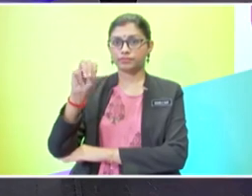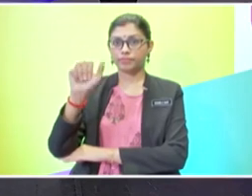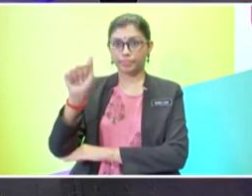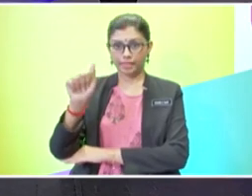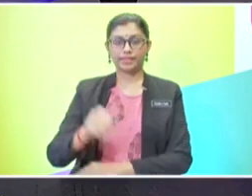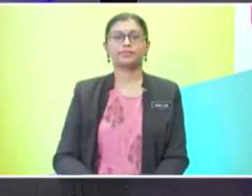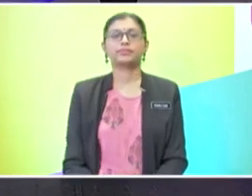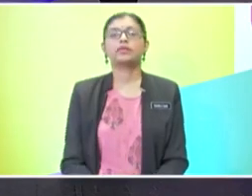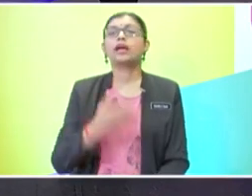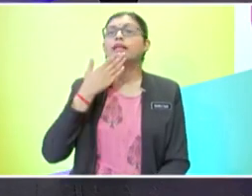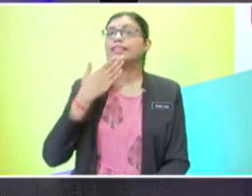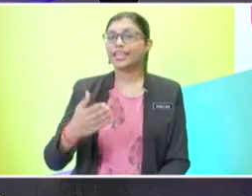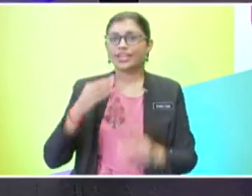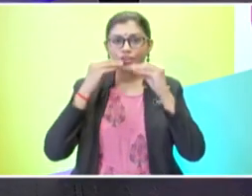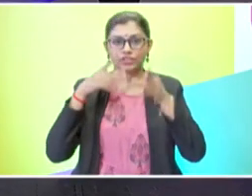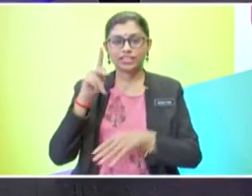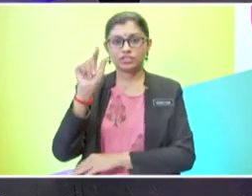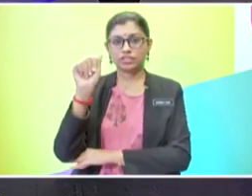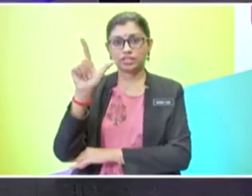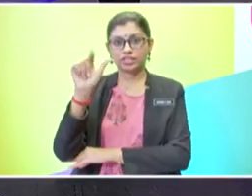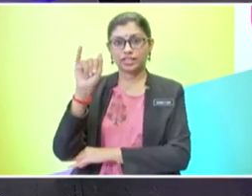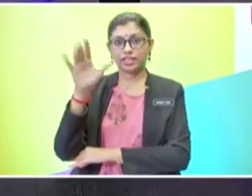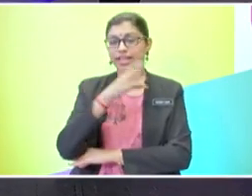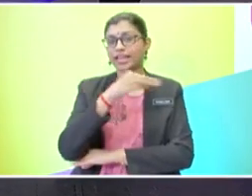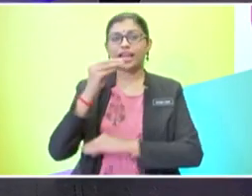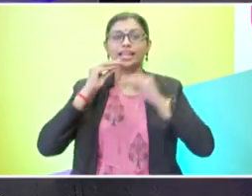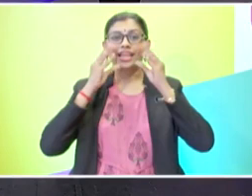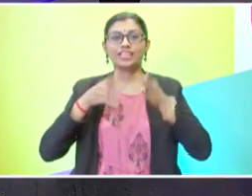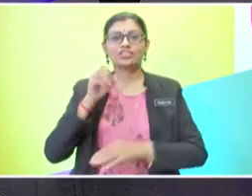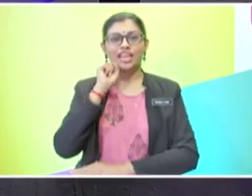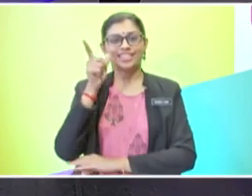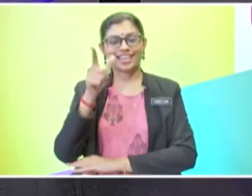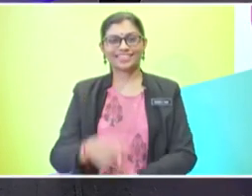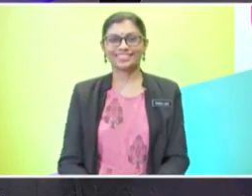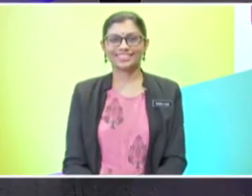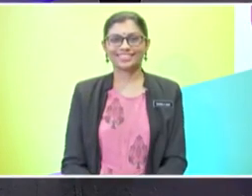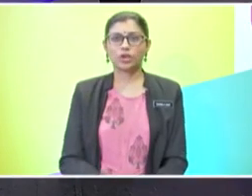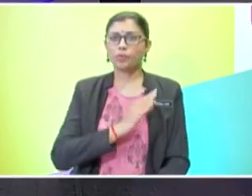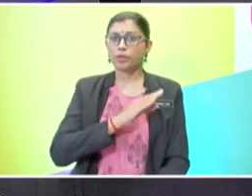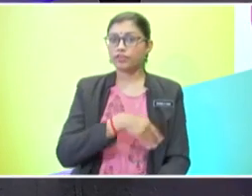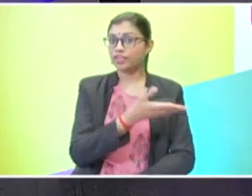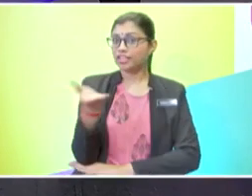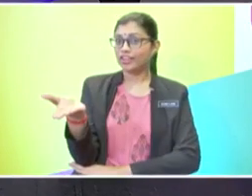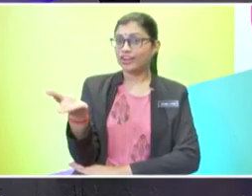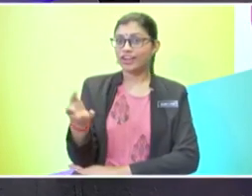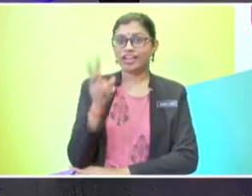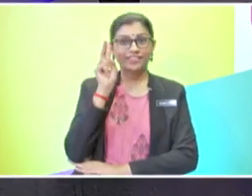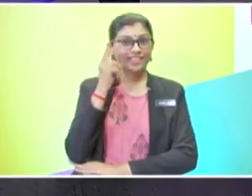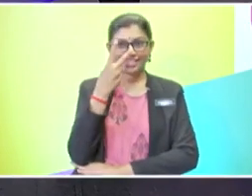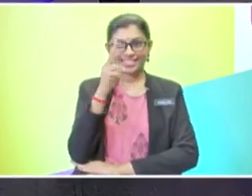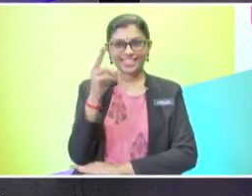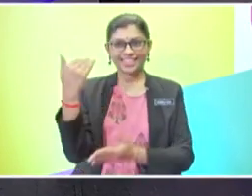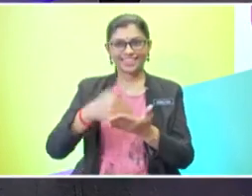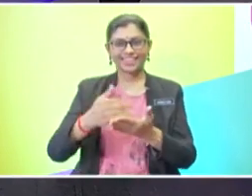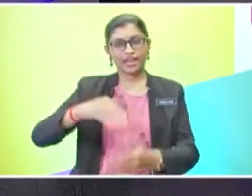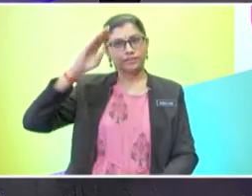for today. And of course, thank you to our sign language interpreter, Teacher Shamila. And for those of you watching, hopefully it's been beneficial to all of you. And we'll see you in our next lesson.